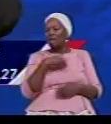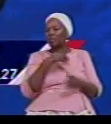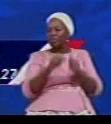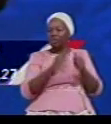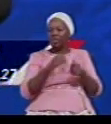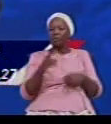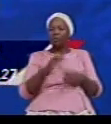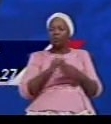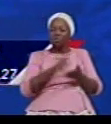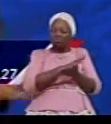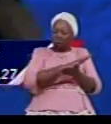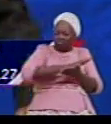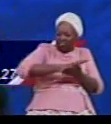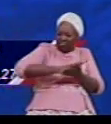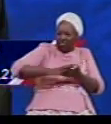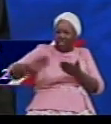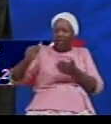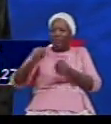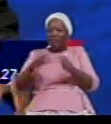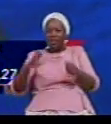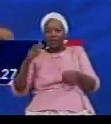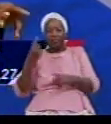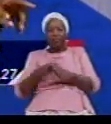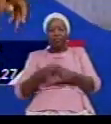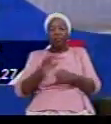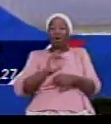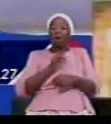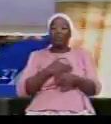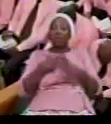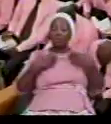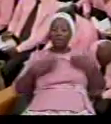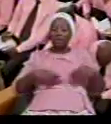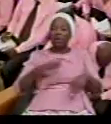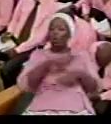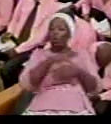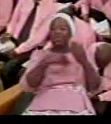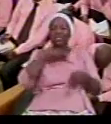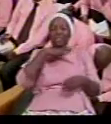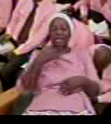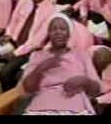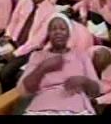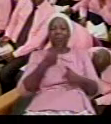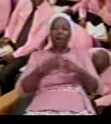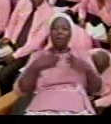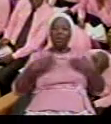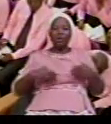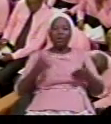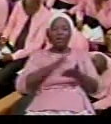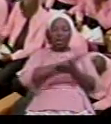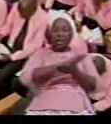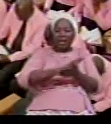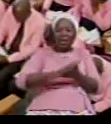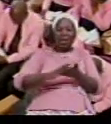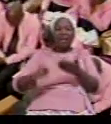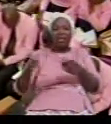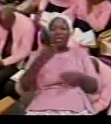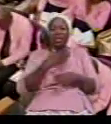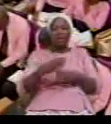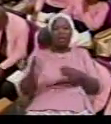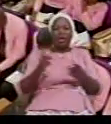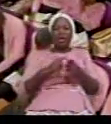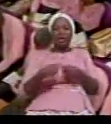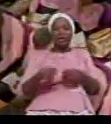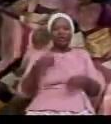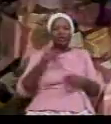the impurities away from our system. The same thing, after we're saved and we take in the water